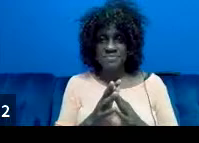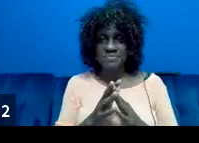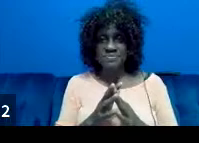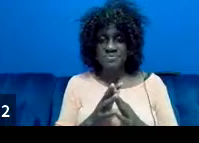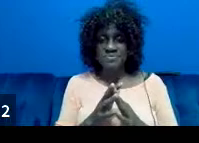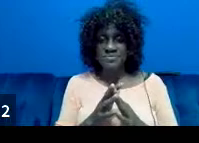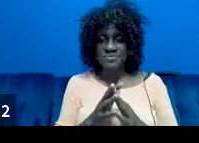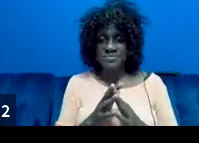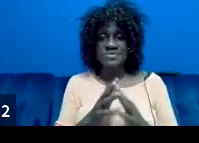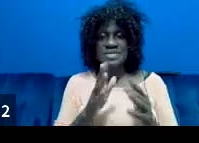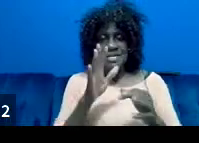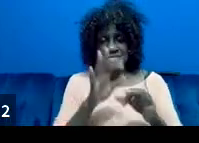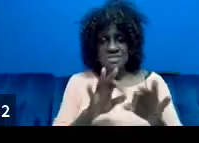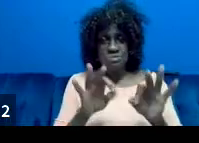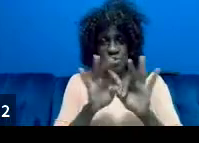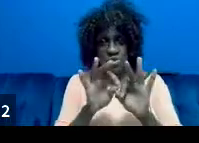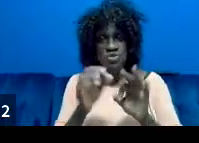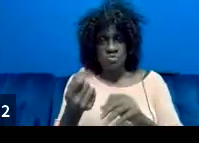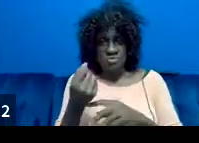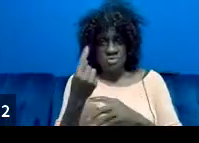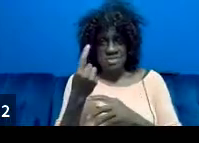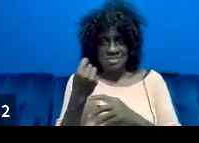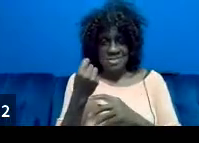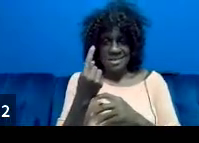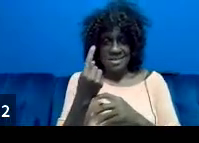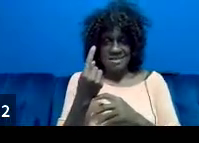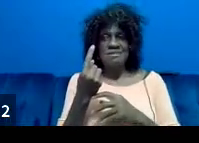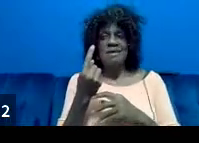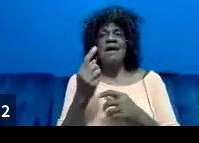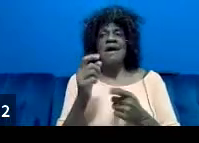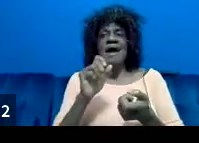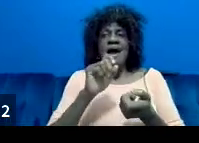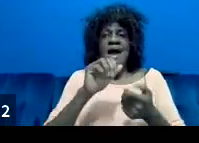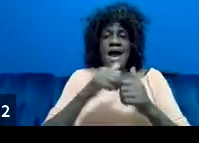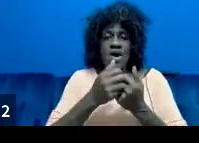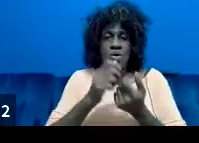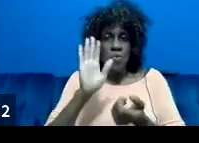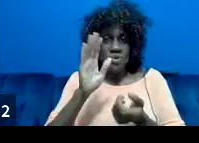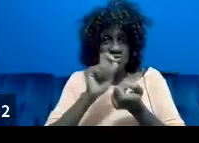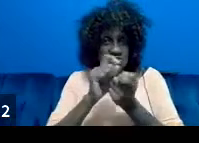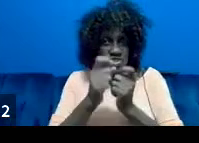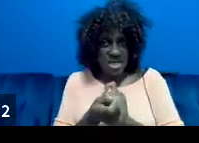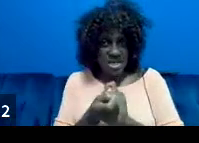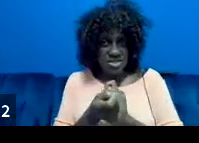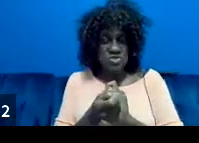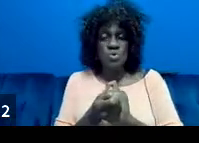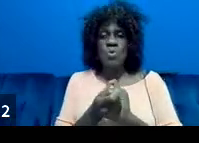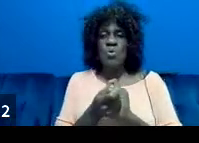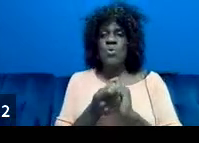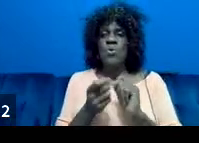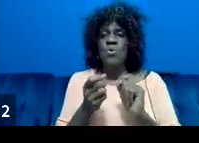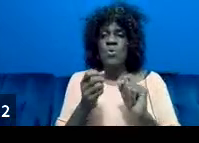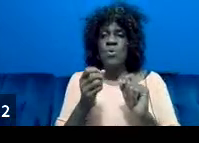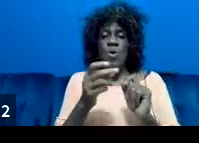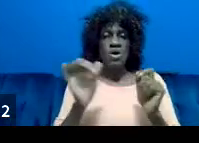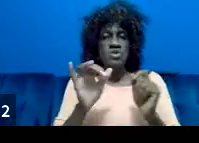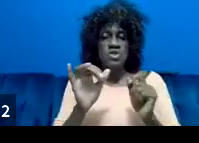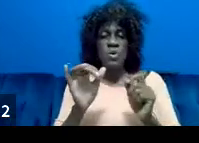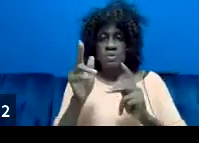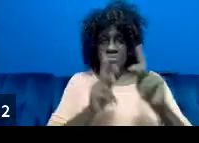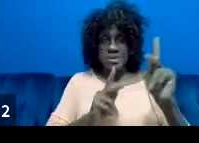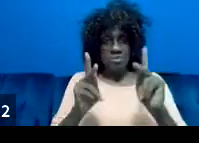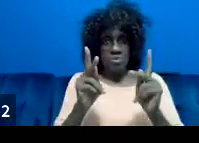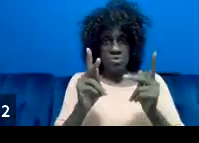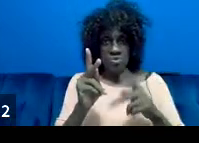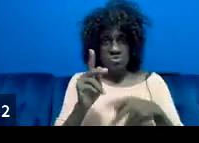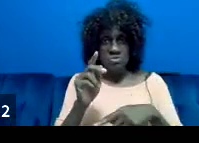And so it's so important to not only understand the characteristics you're trying to deal with, but also the population you're dealing with